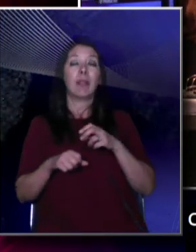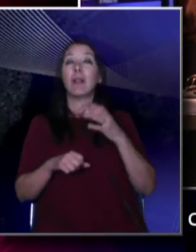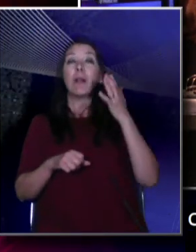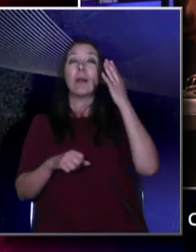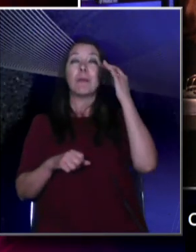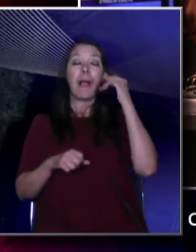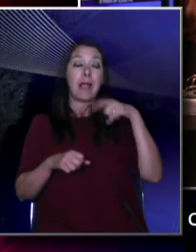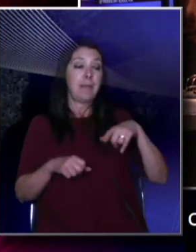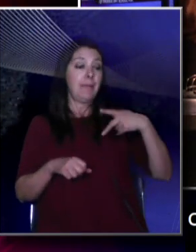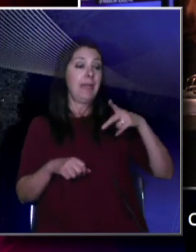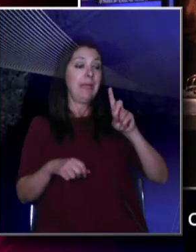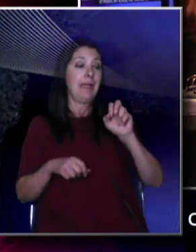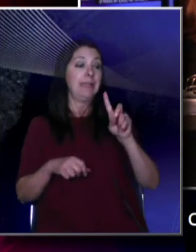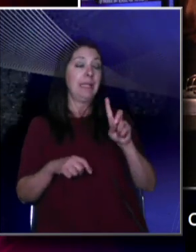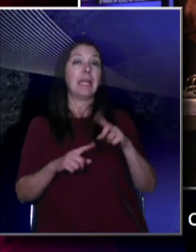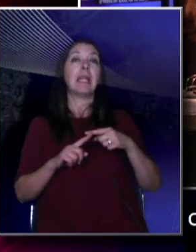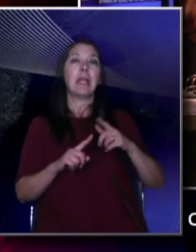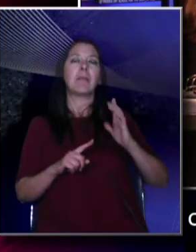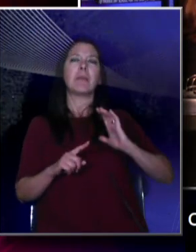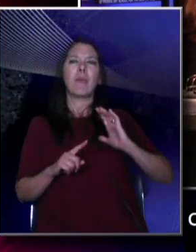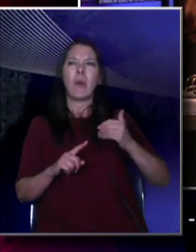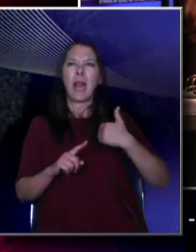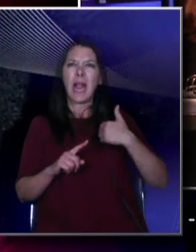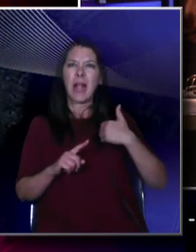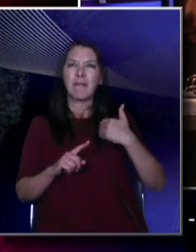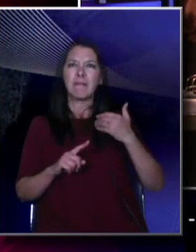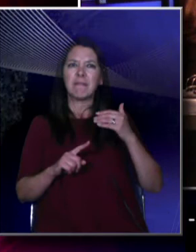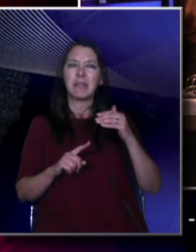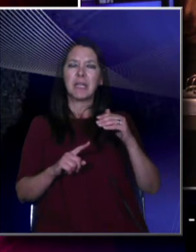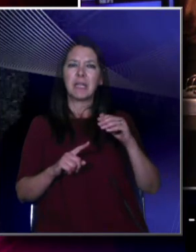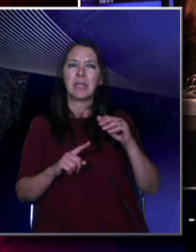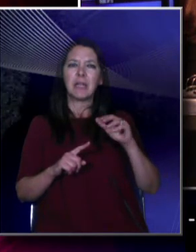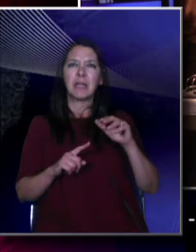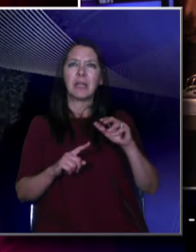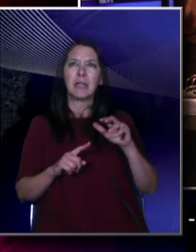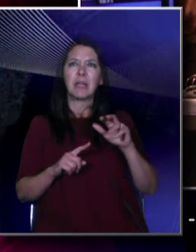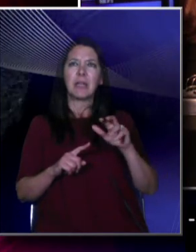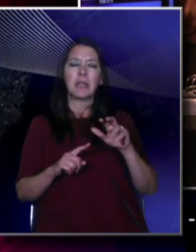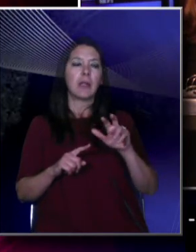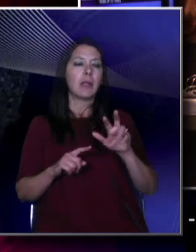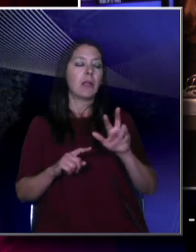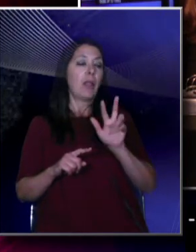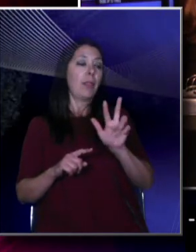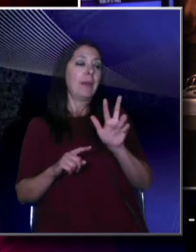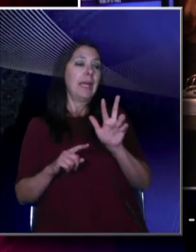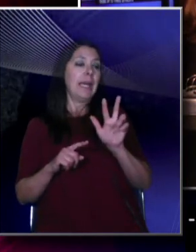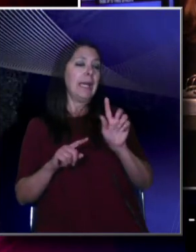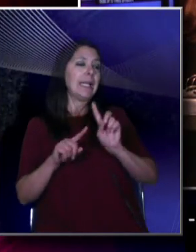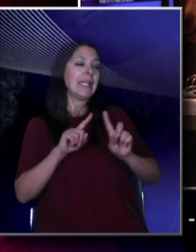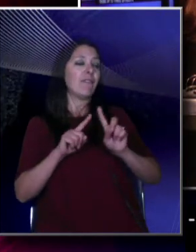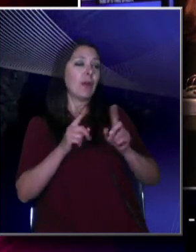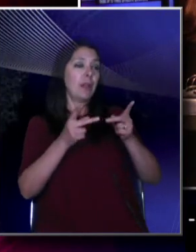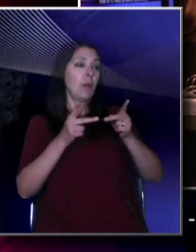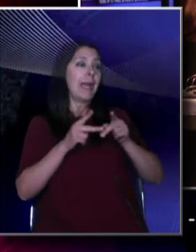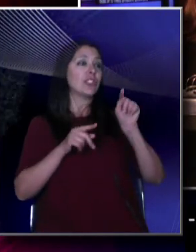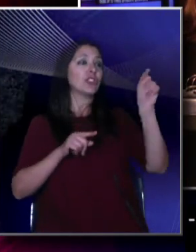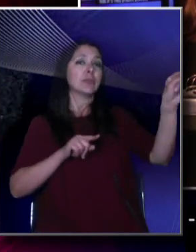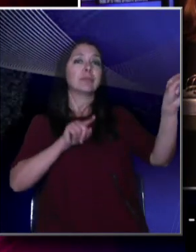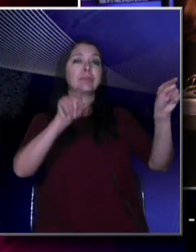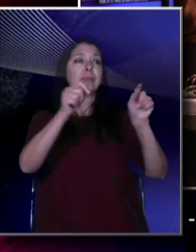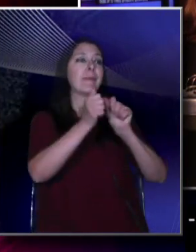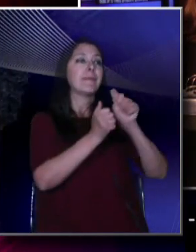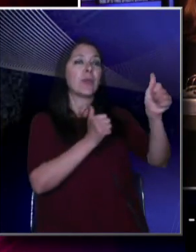it had 3, I think up to 3 satellite locations, but